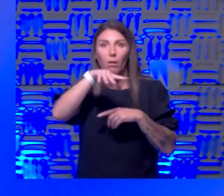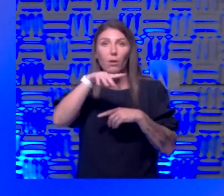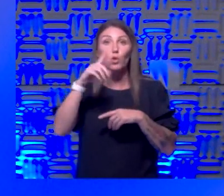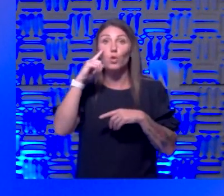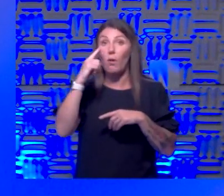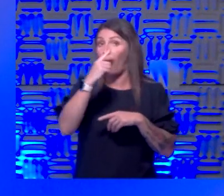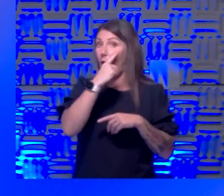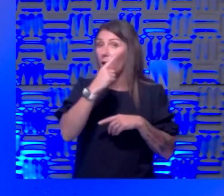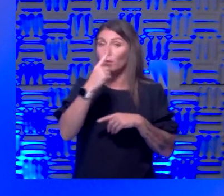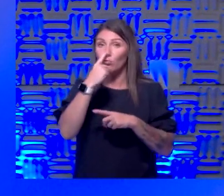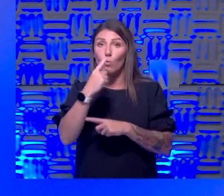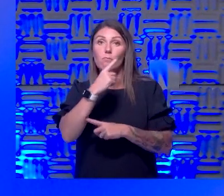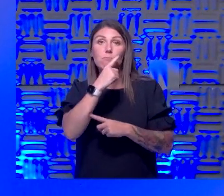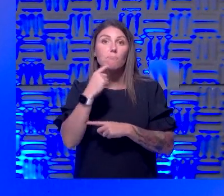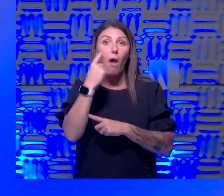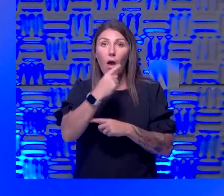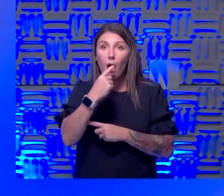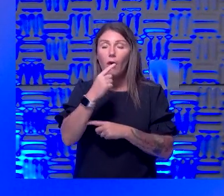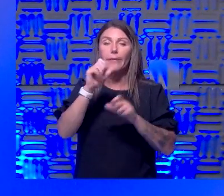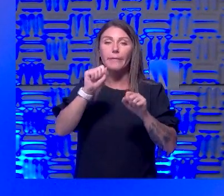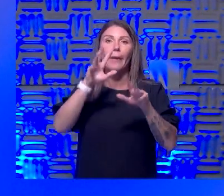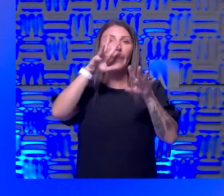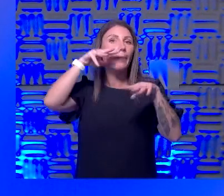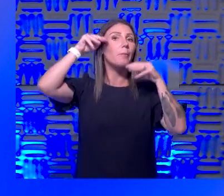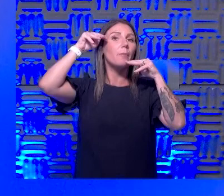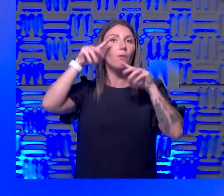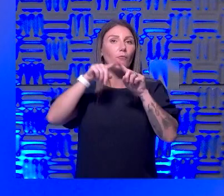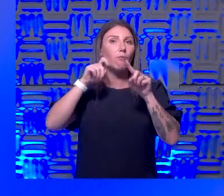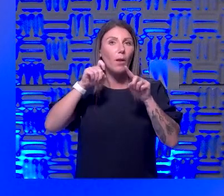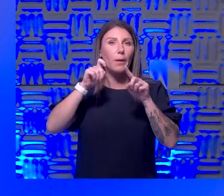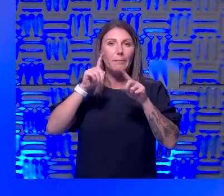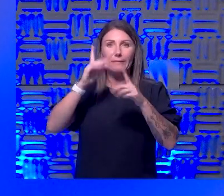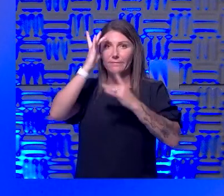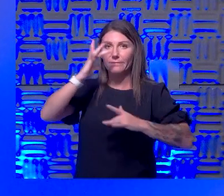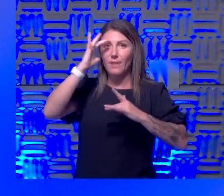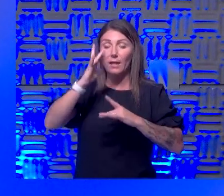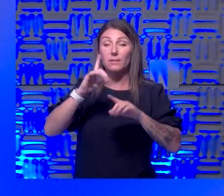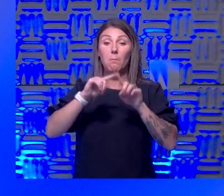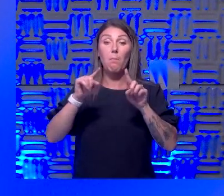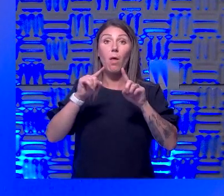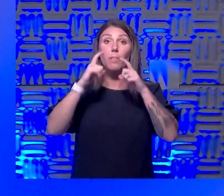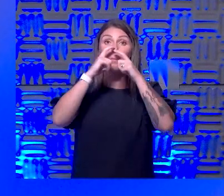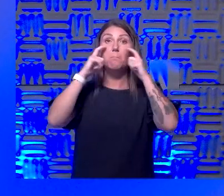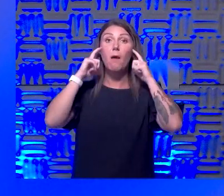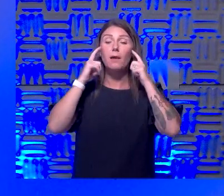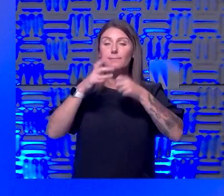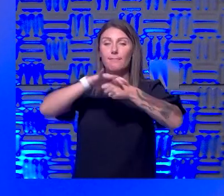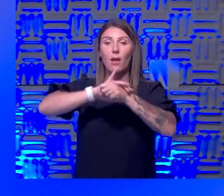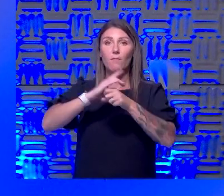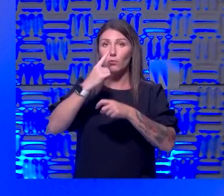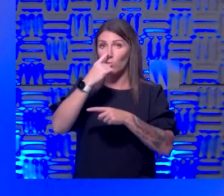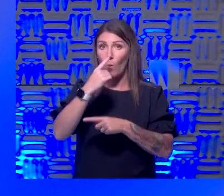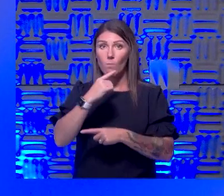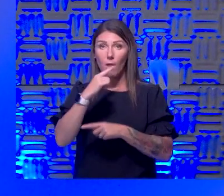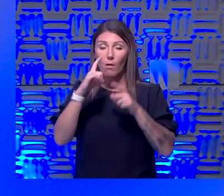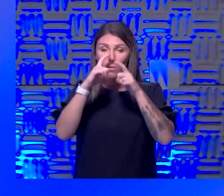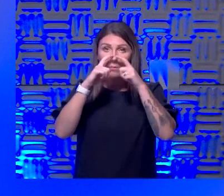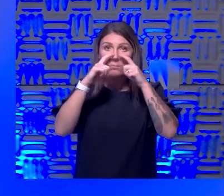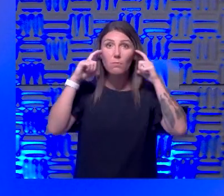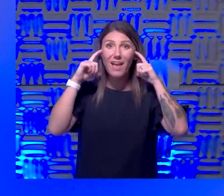your main mucous membranes that we say you can get infected by. But the mask is going to be covering the nose and the mouth, and that will cover